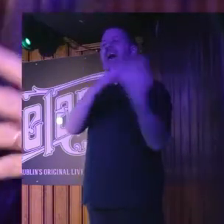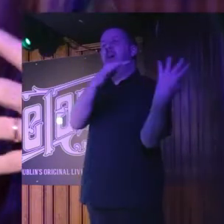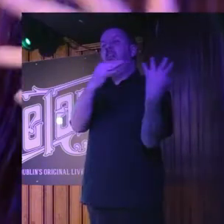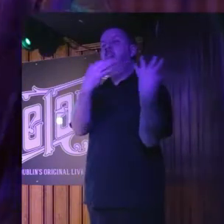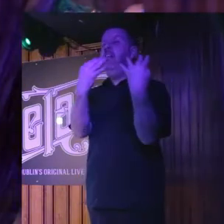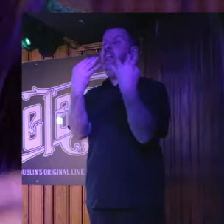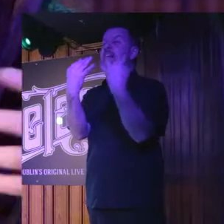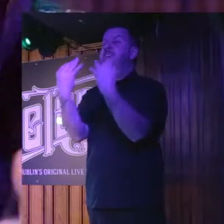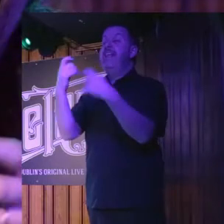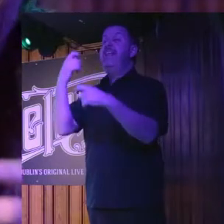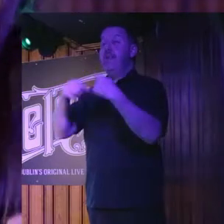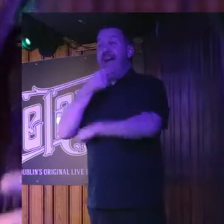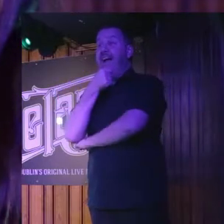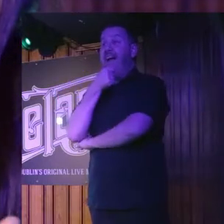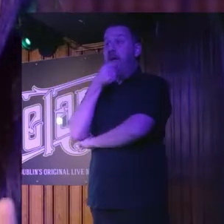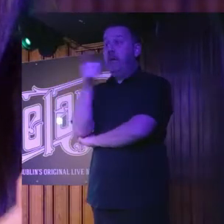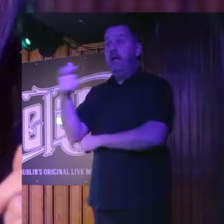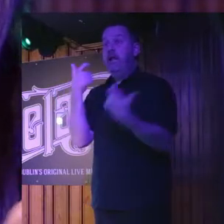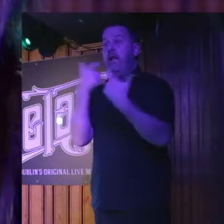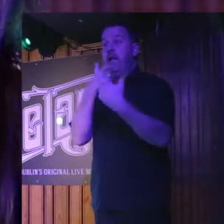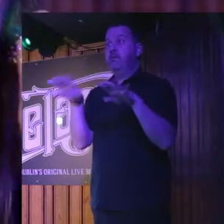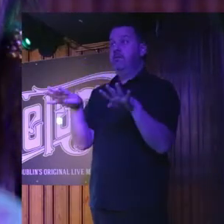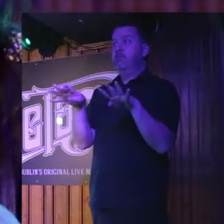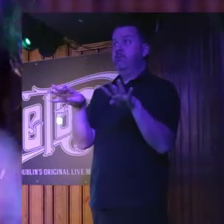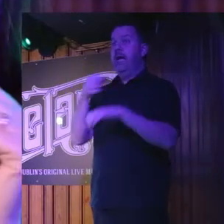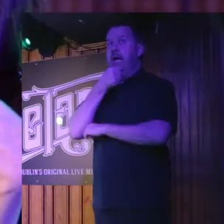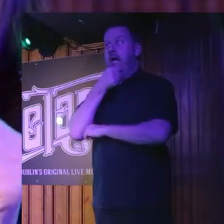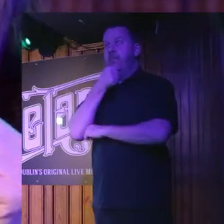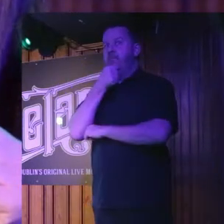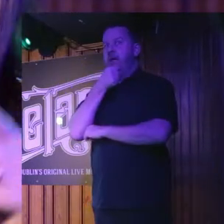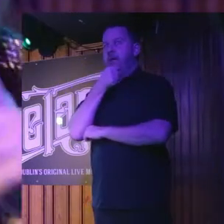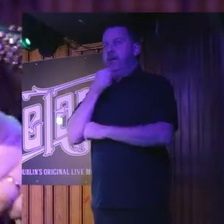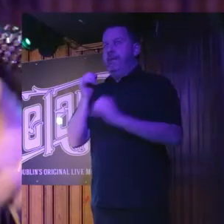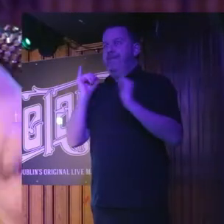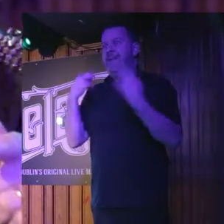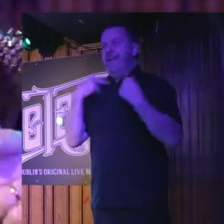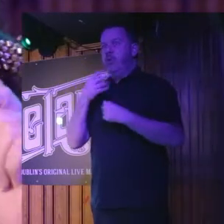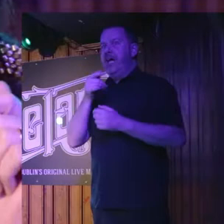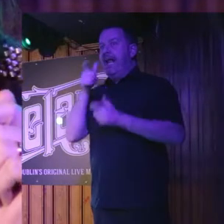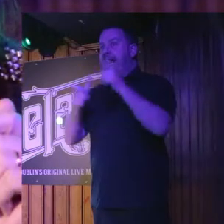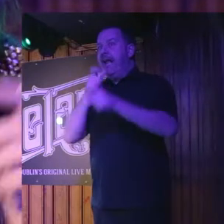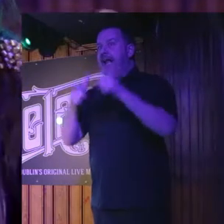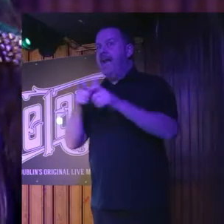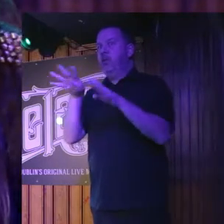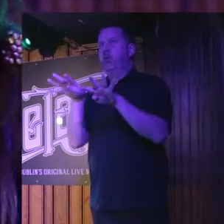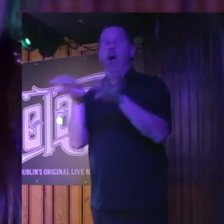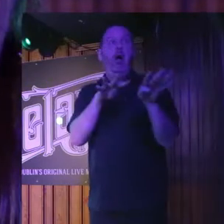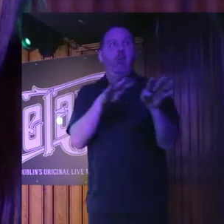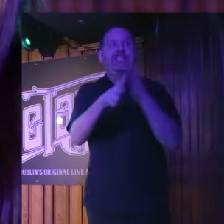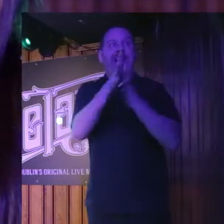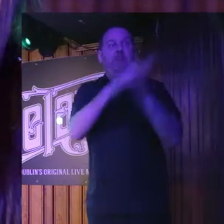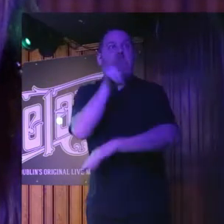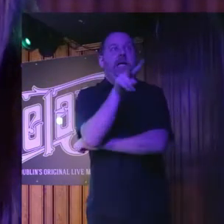And if I feel like things are starting to kind of go downhill for me, I'll just throw in the odd swear word and you guys will be too busy trying to figure out what's the Irish